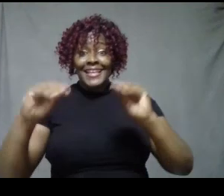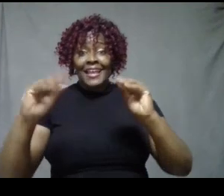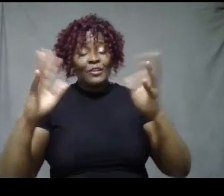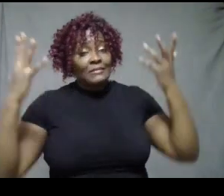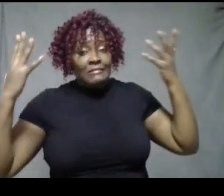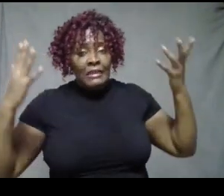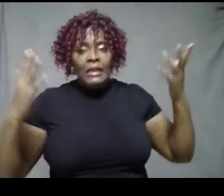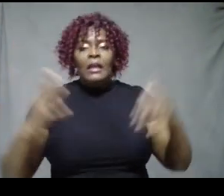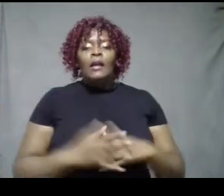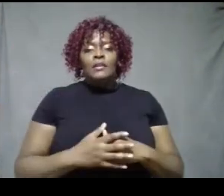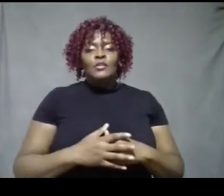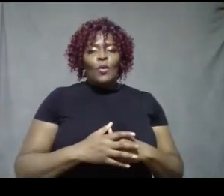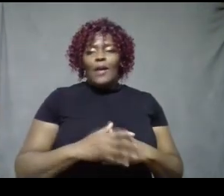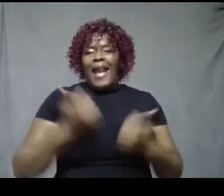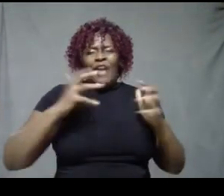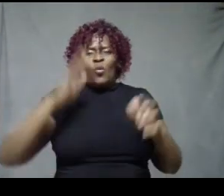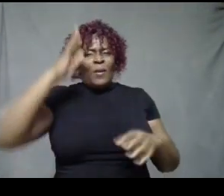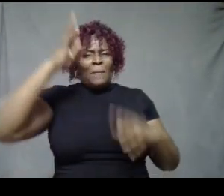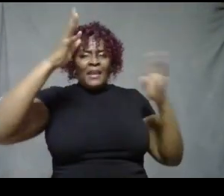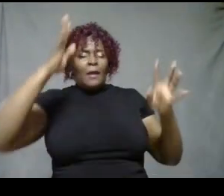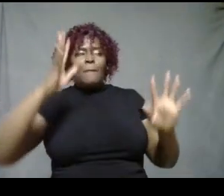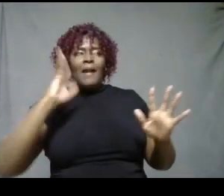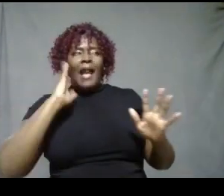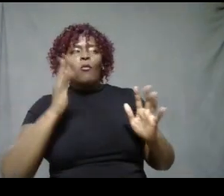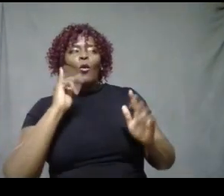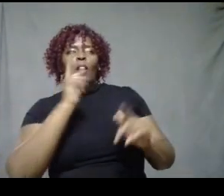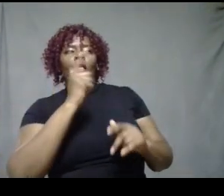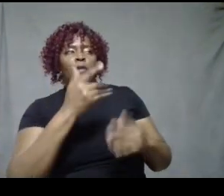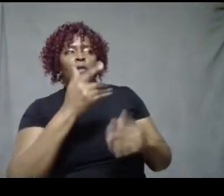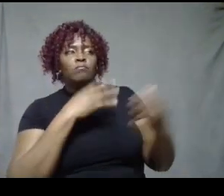of my head, but I'm more than happy to follow up with you. No problem. Thank you. Yep.